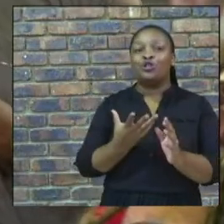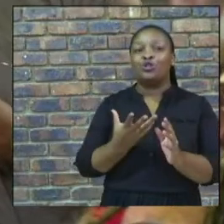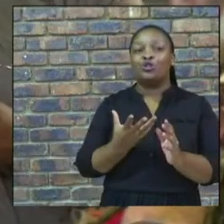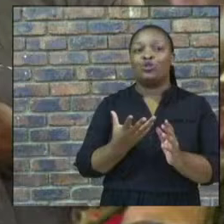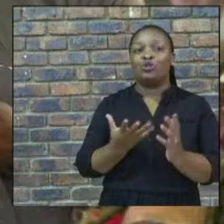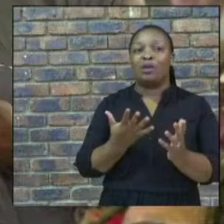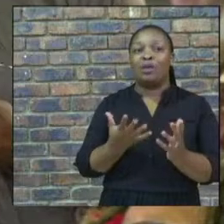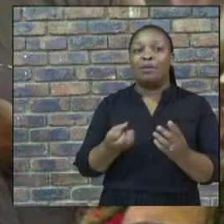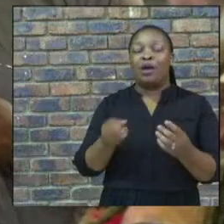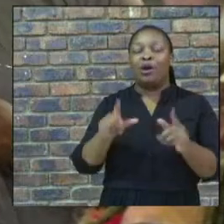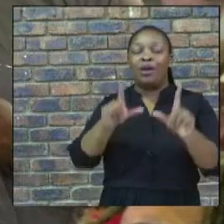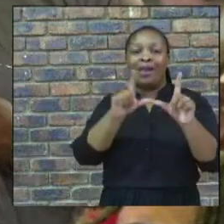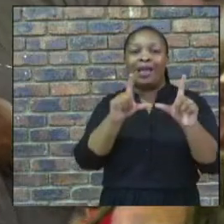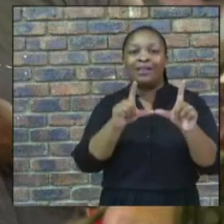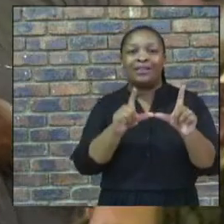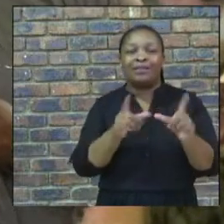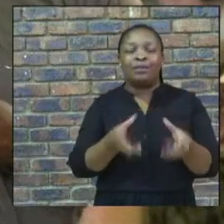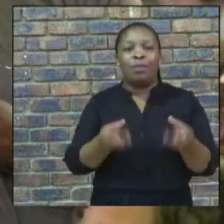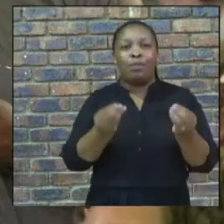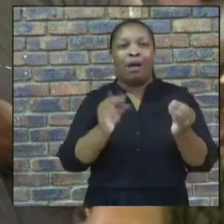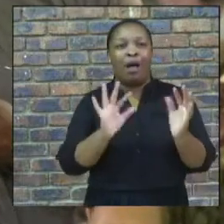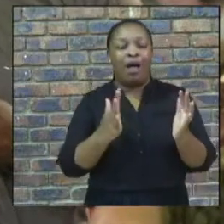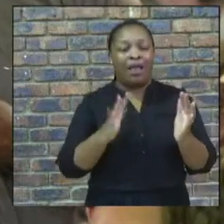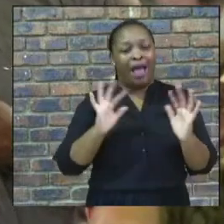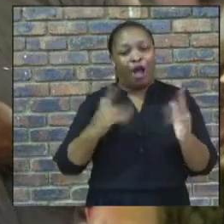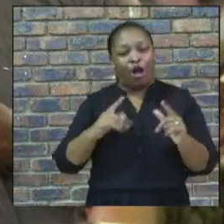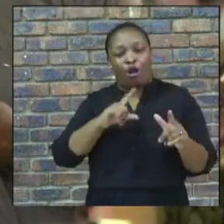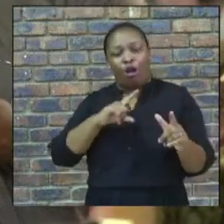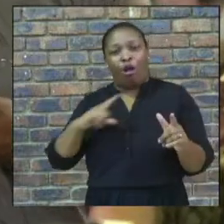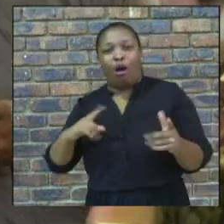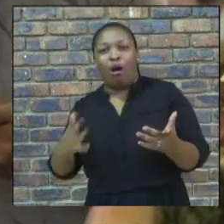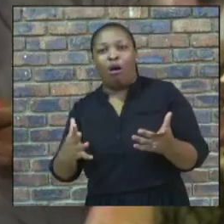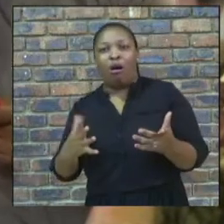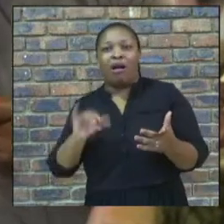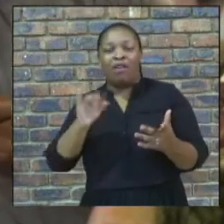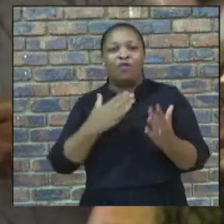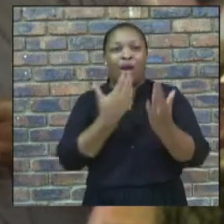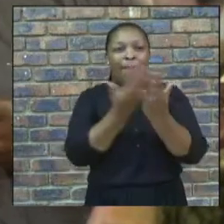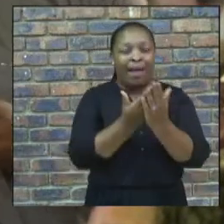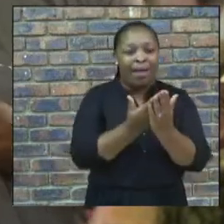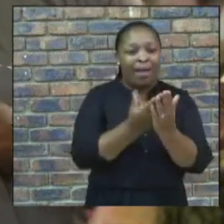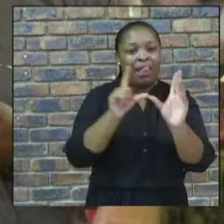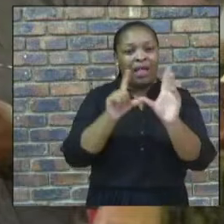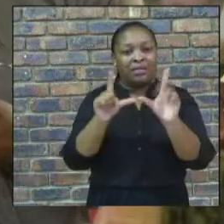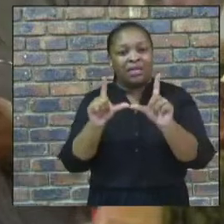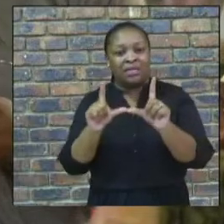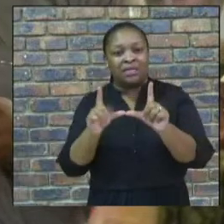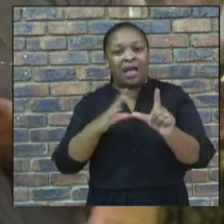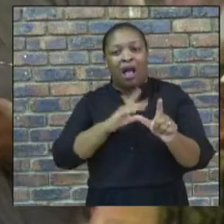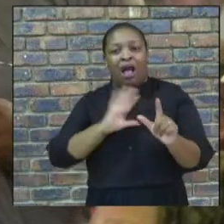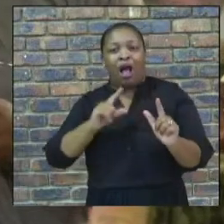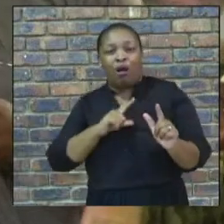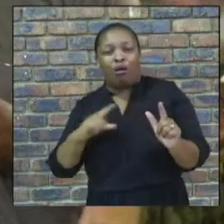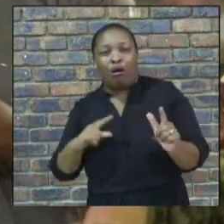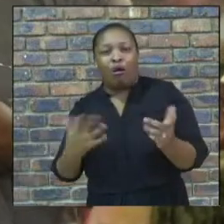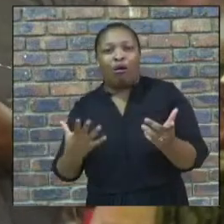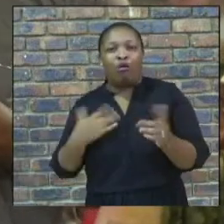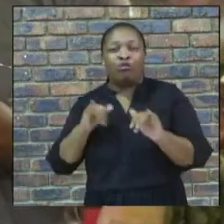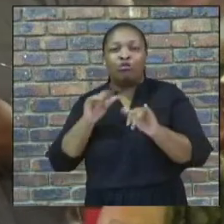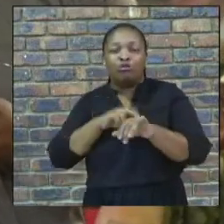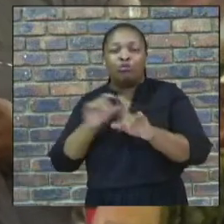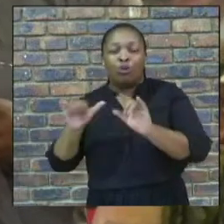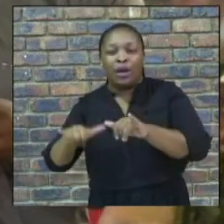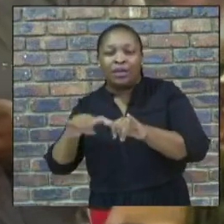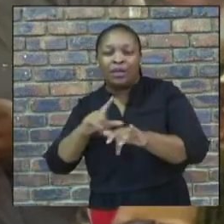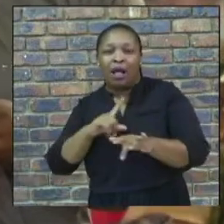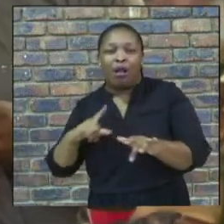and a license. How long do they take in terms of your lifespan? In terms of skills development, unfortunately, we have a school that has